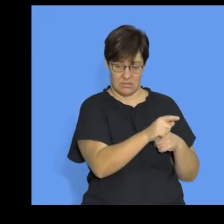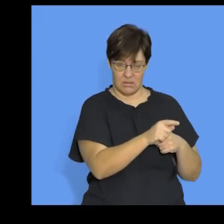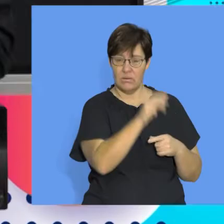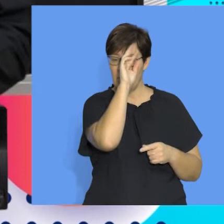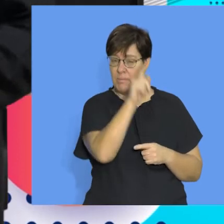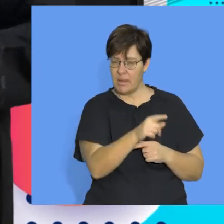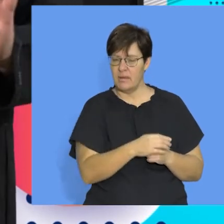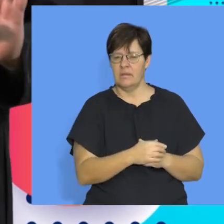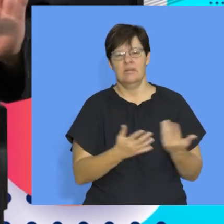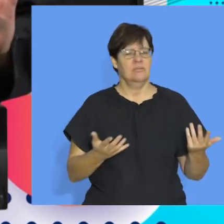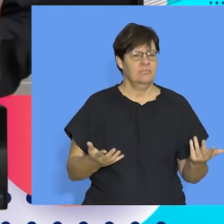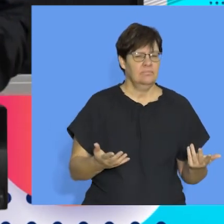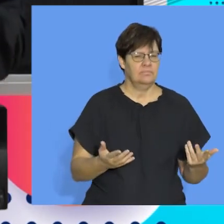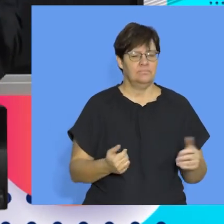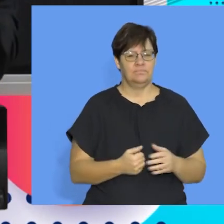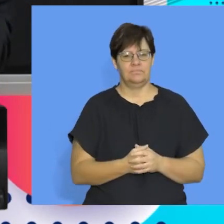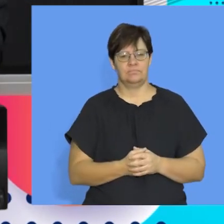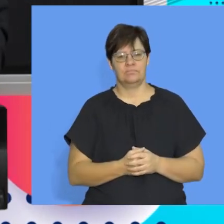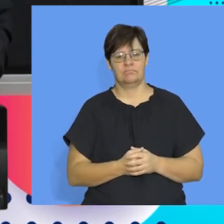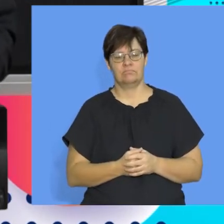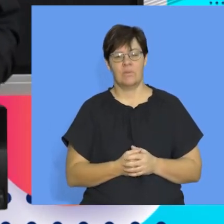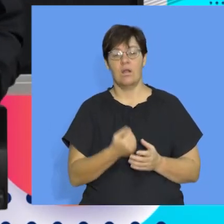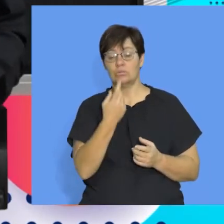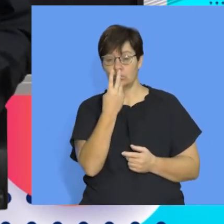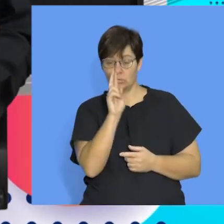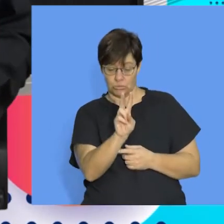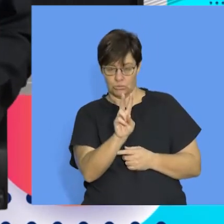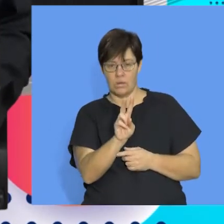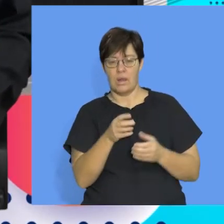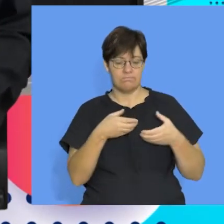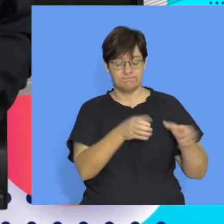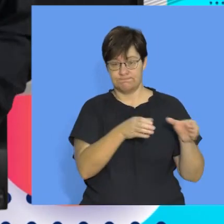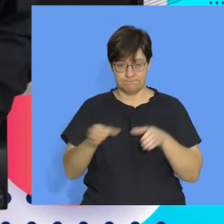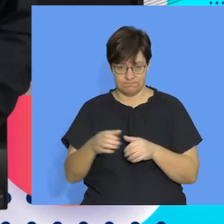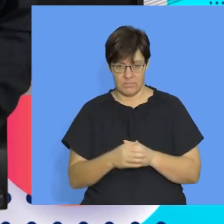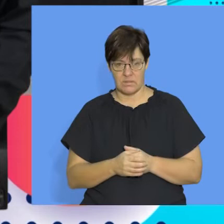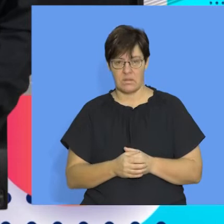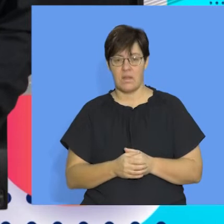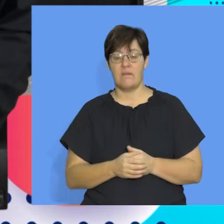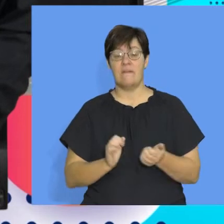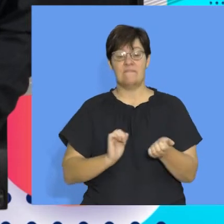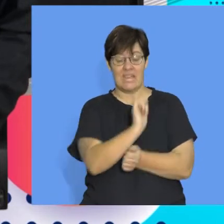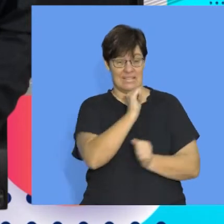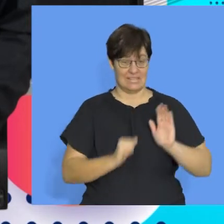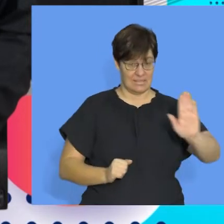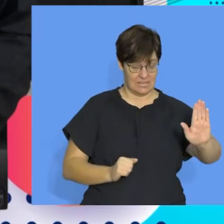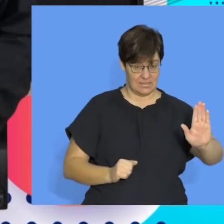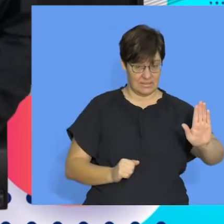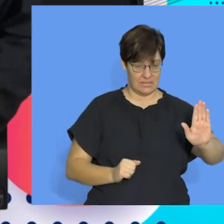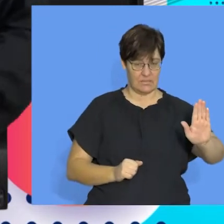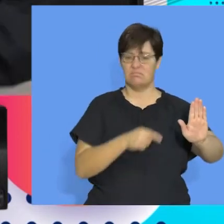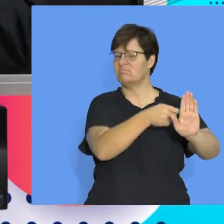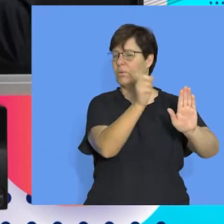again, let's take the two cost components and break them up into one. Your fixed cost would now